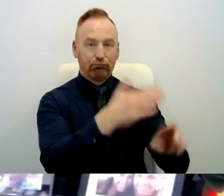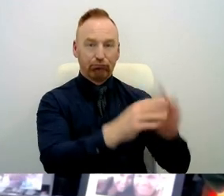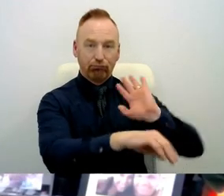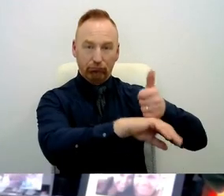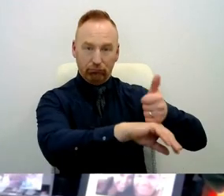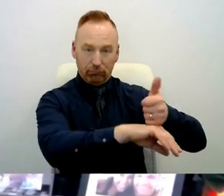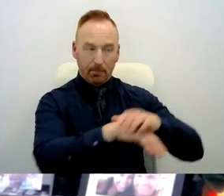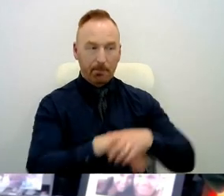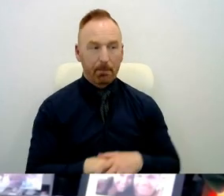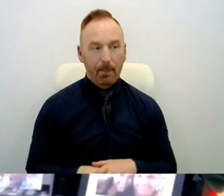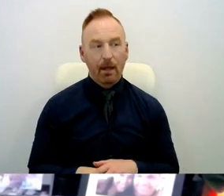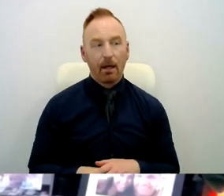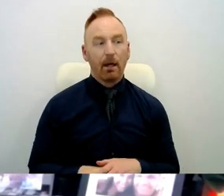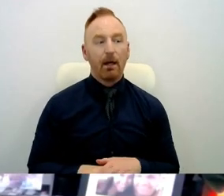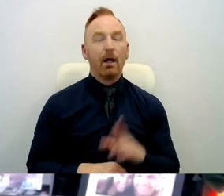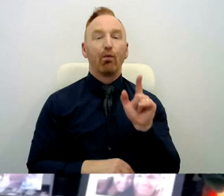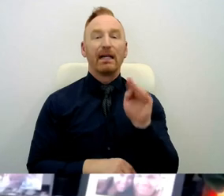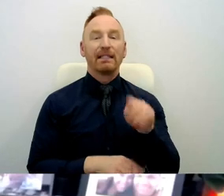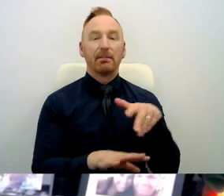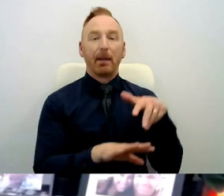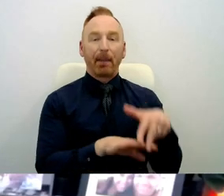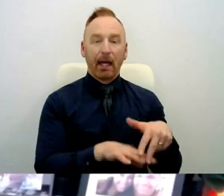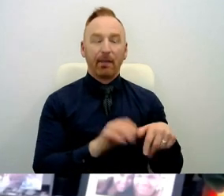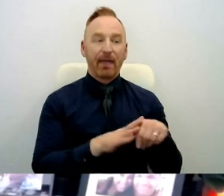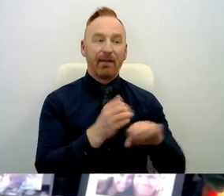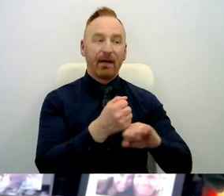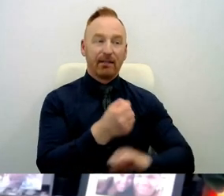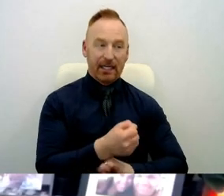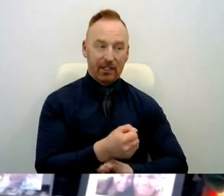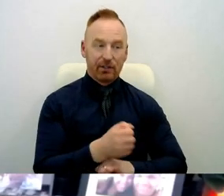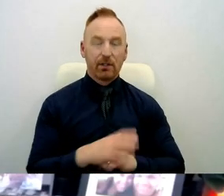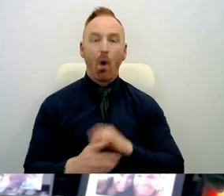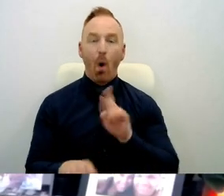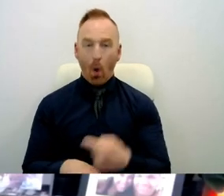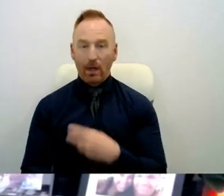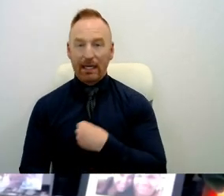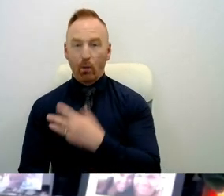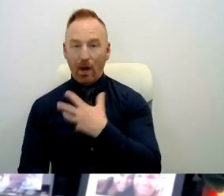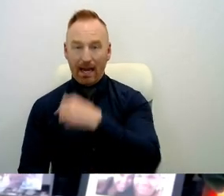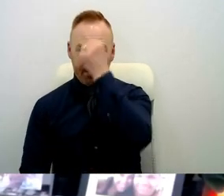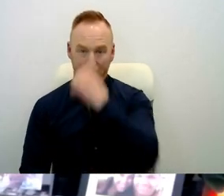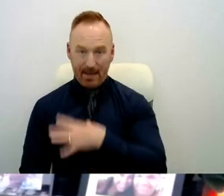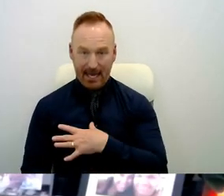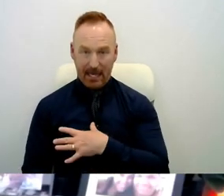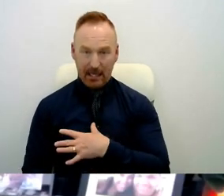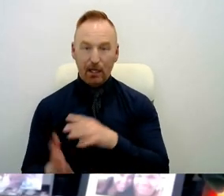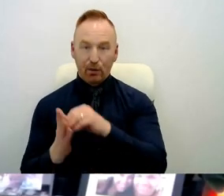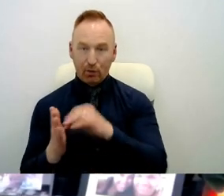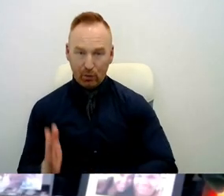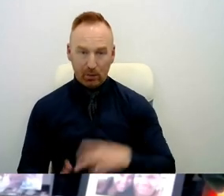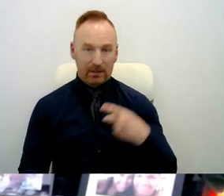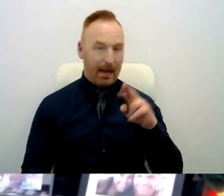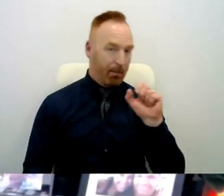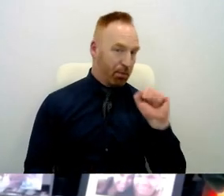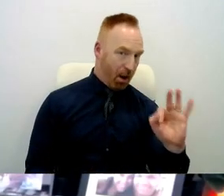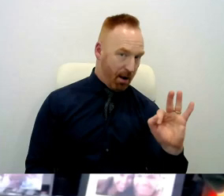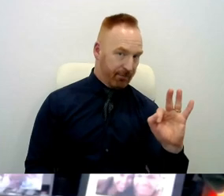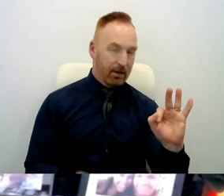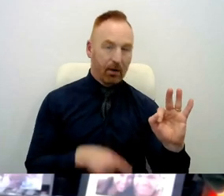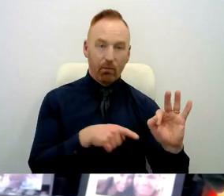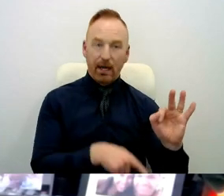founded. Further embedding racism into the university's foundation, only white and male students and professors were admitted upon its